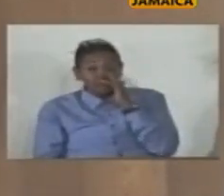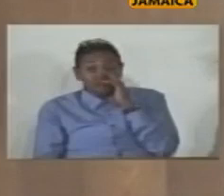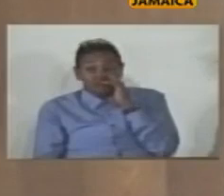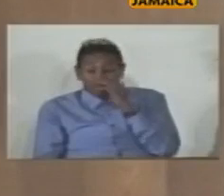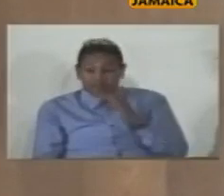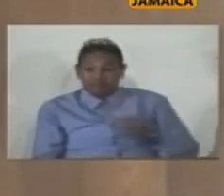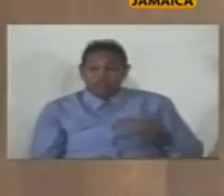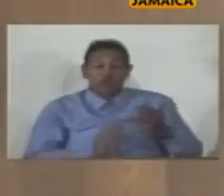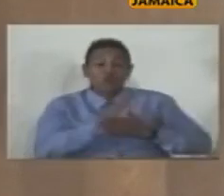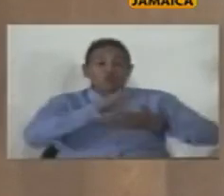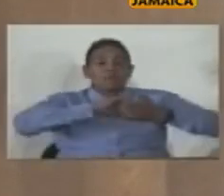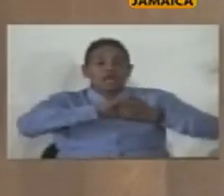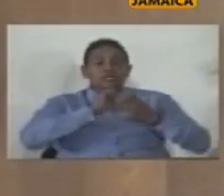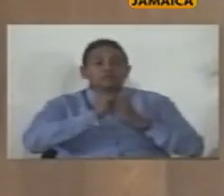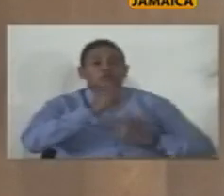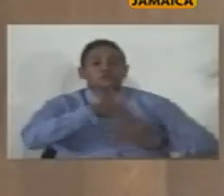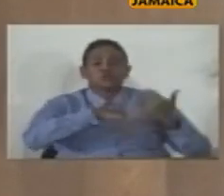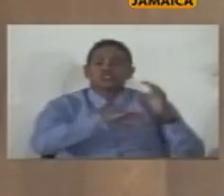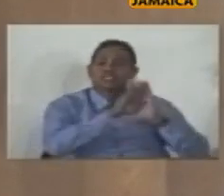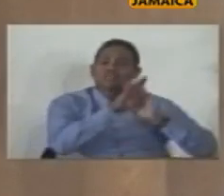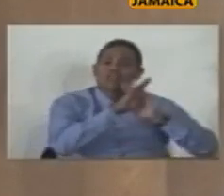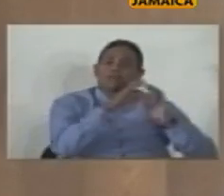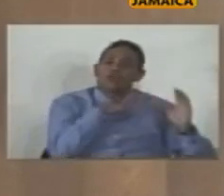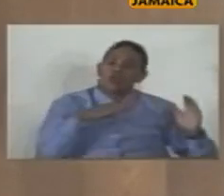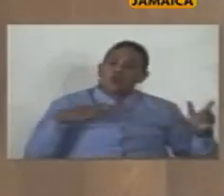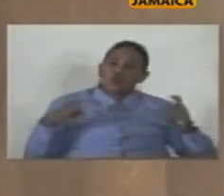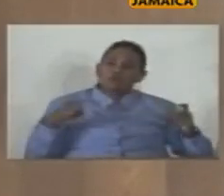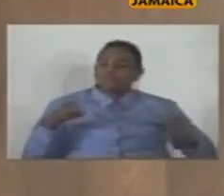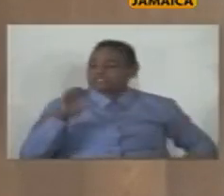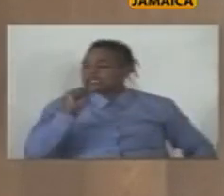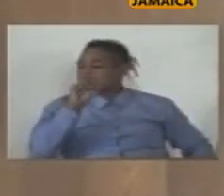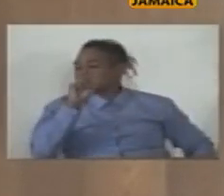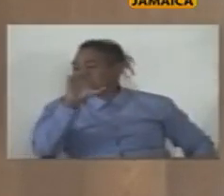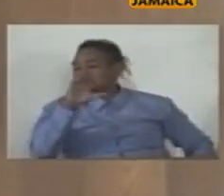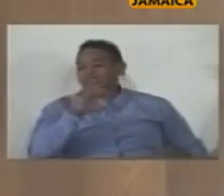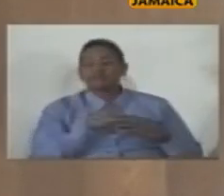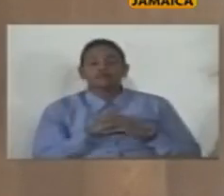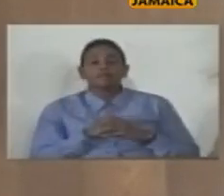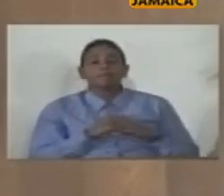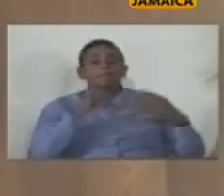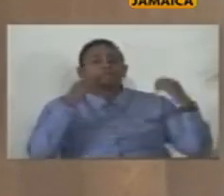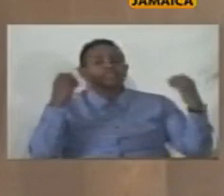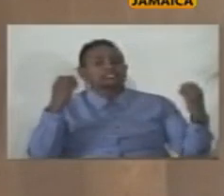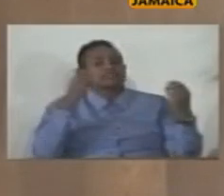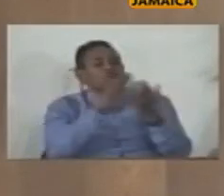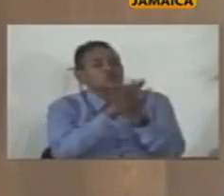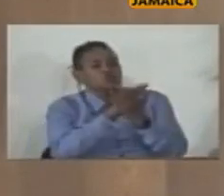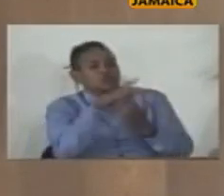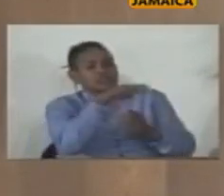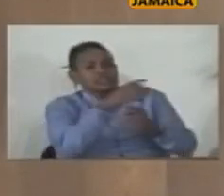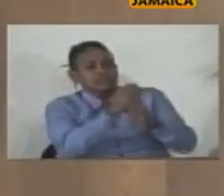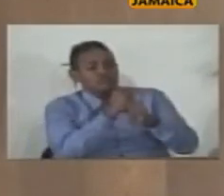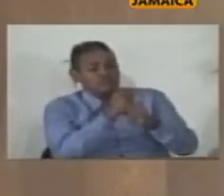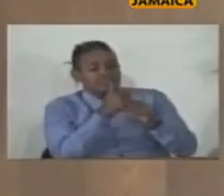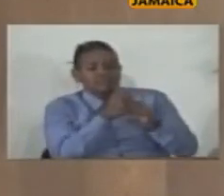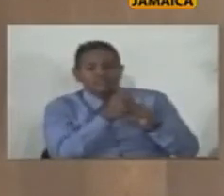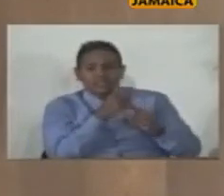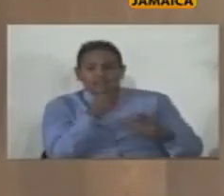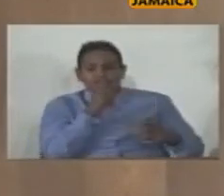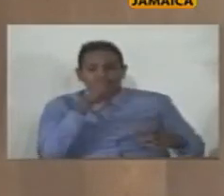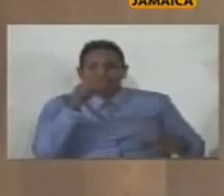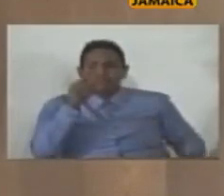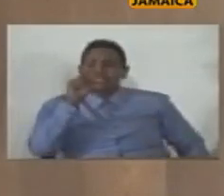Social Development Commission in the school, several schools receive hard court,